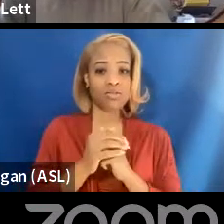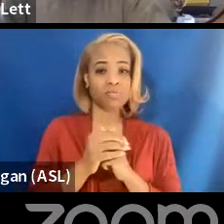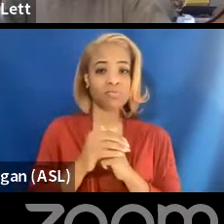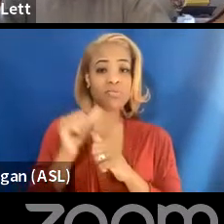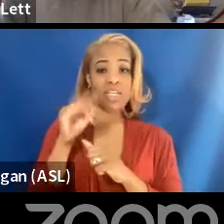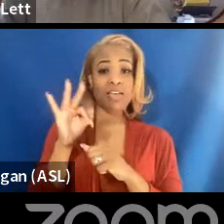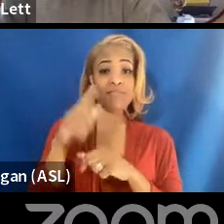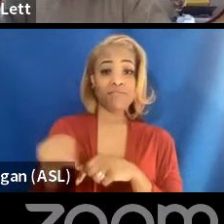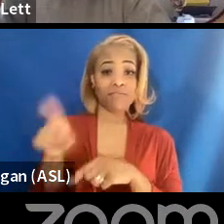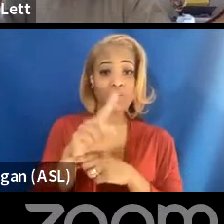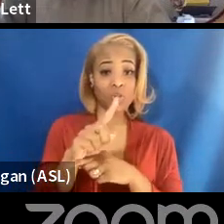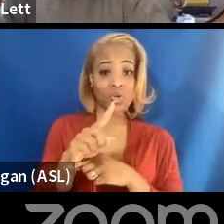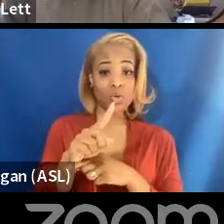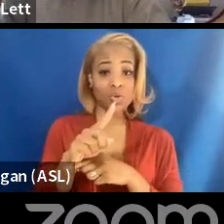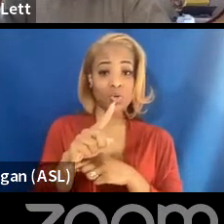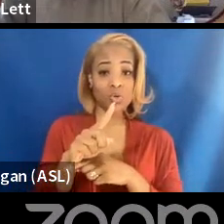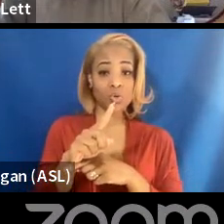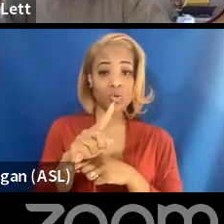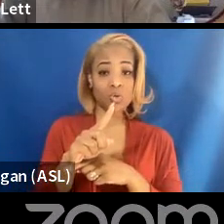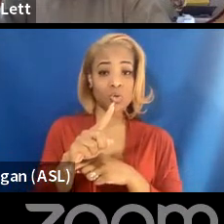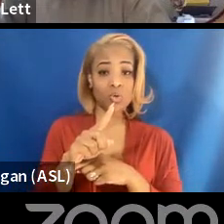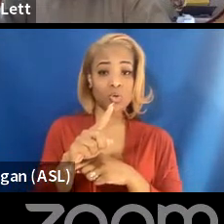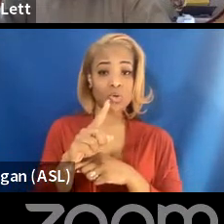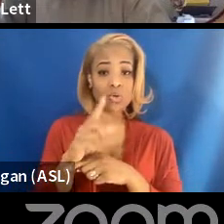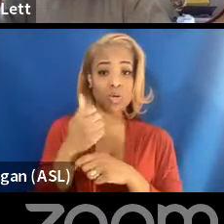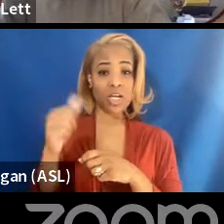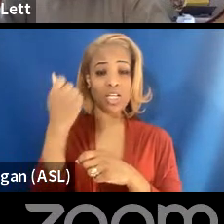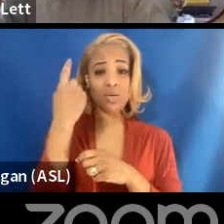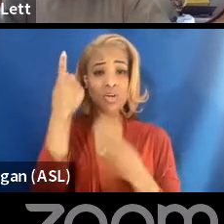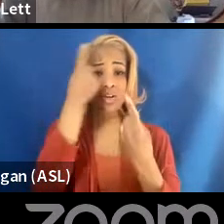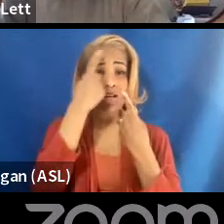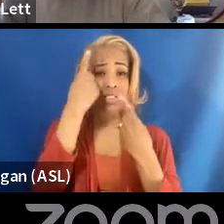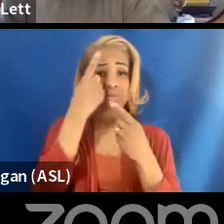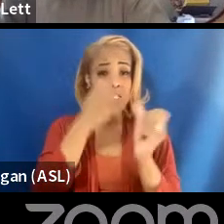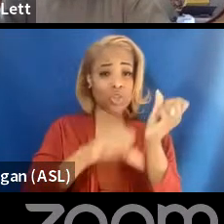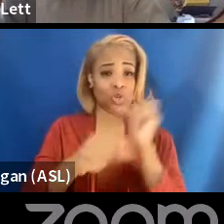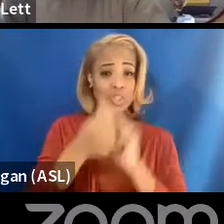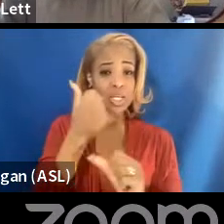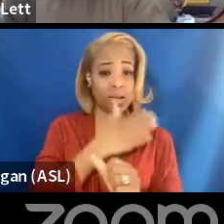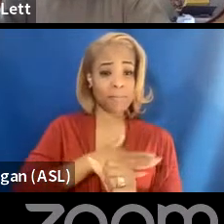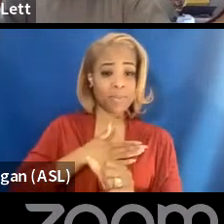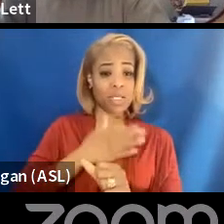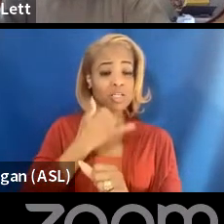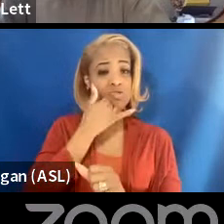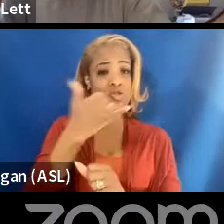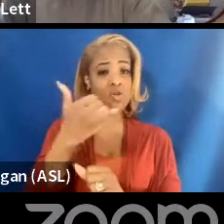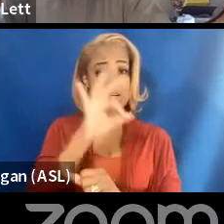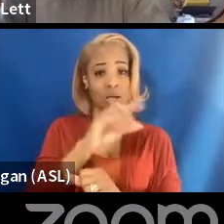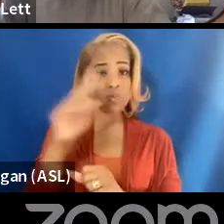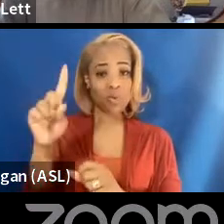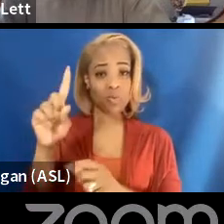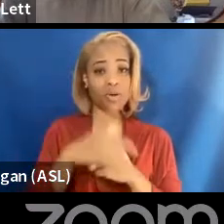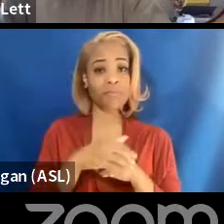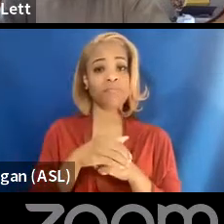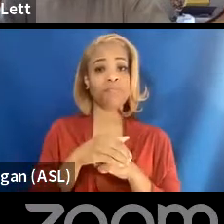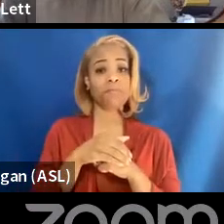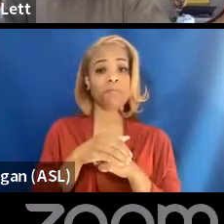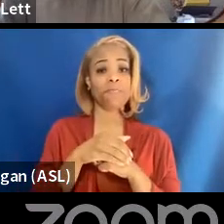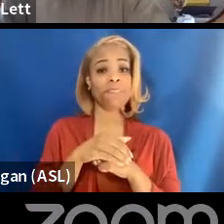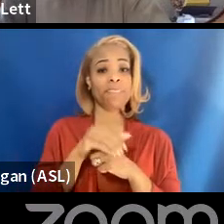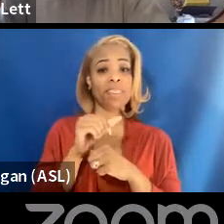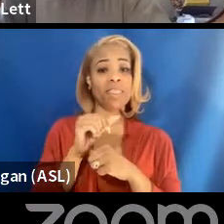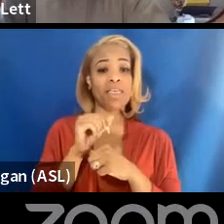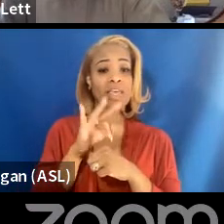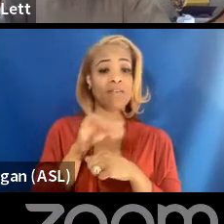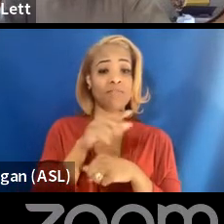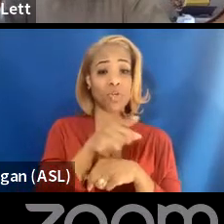if you know anyone who is contemplating suicide, please call 911. And if you are... or you or